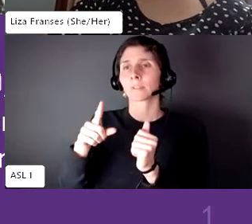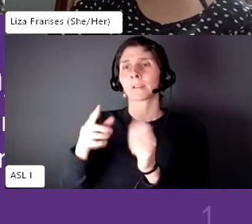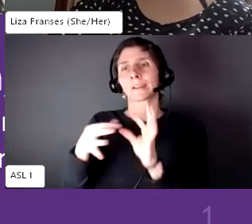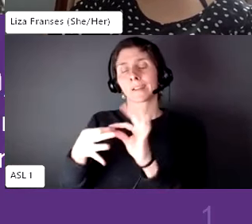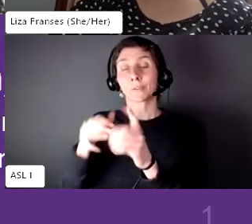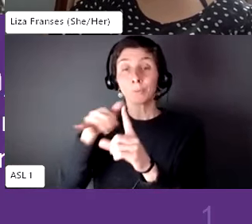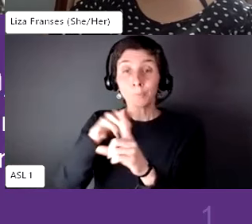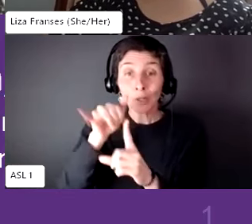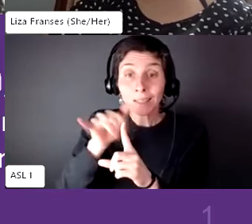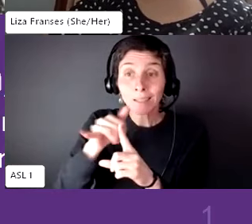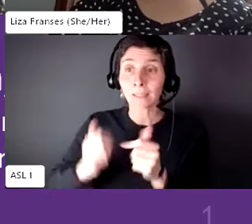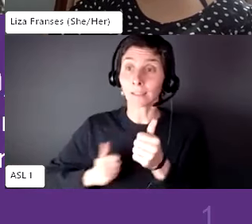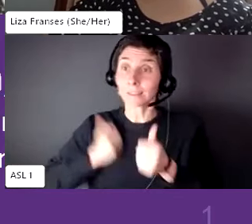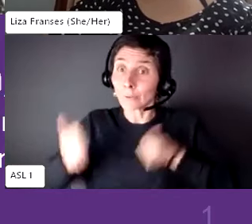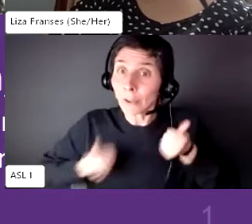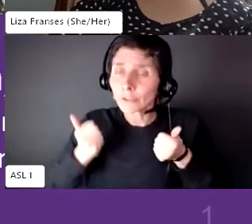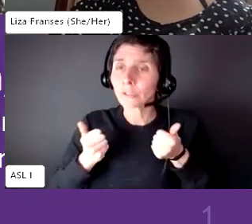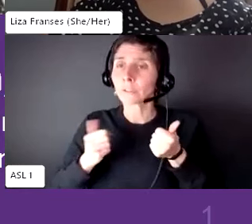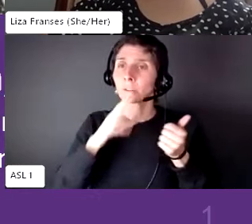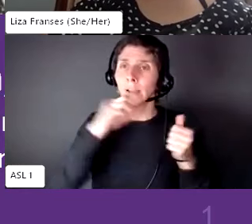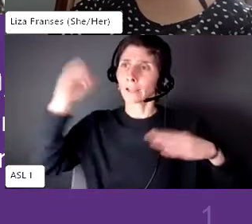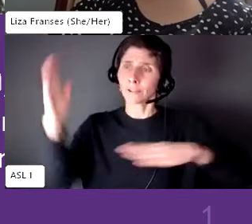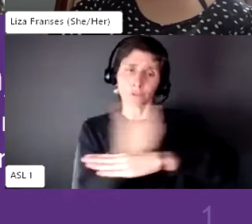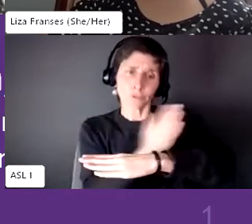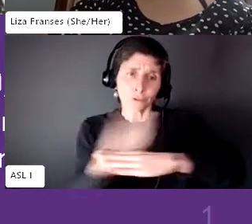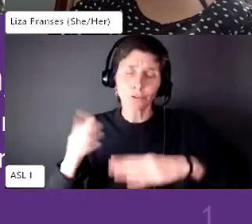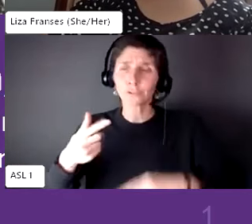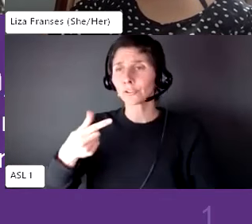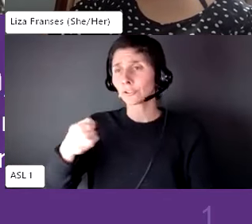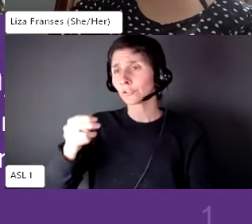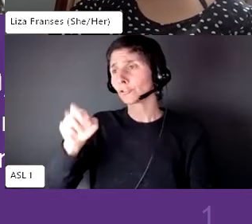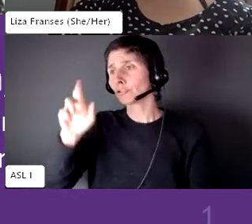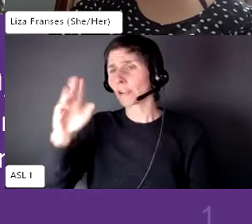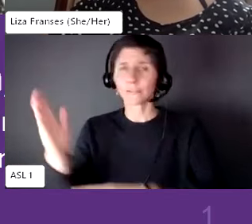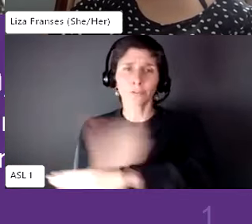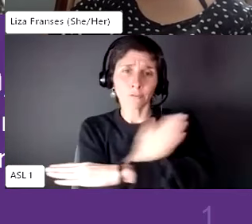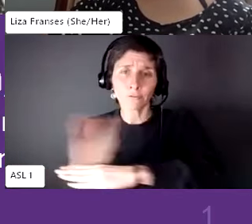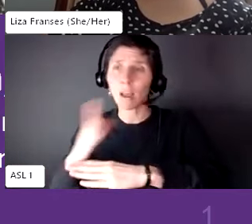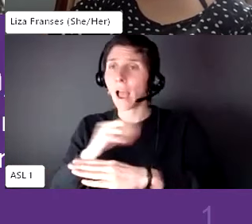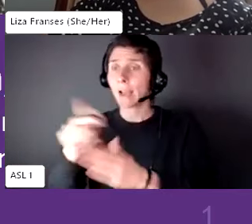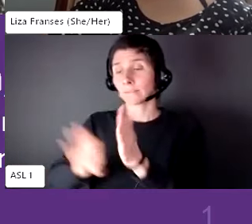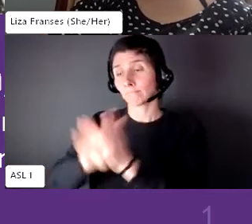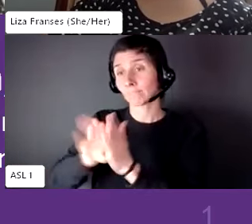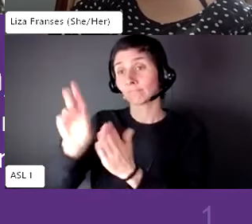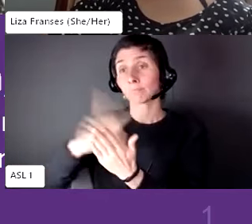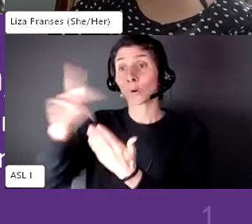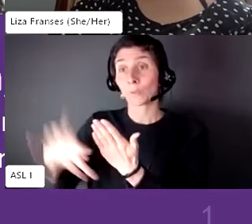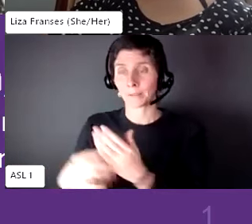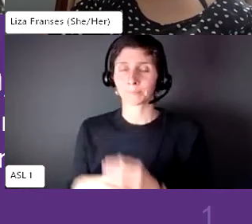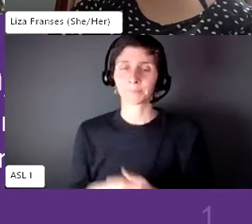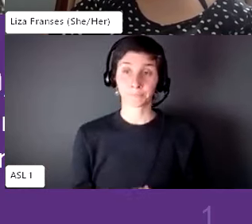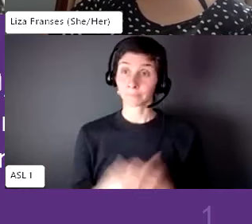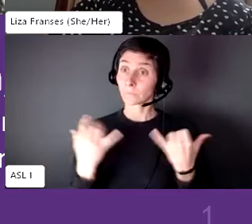aggression, age differences, gender differences, and program development. She currently is the